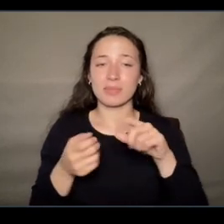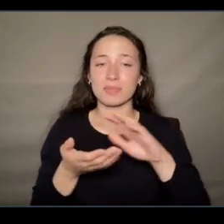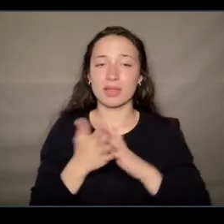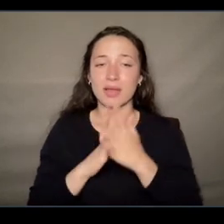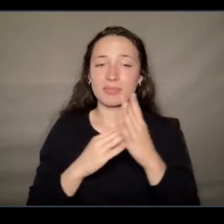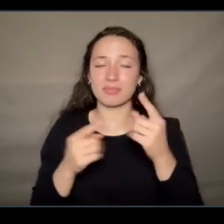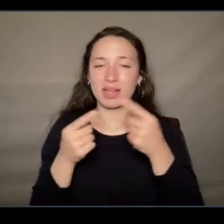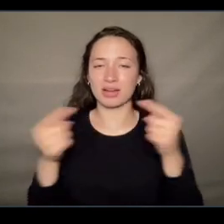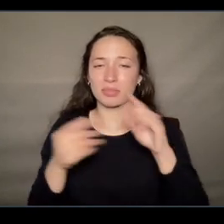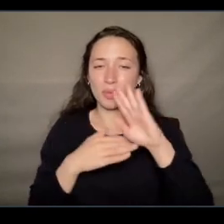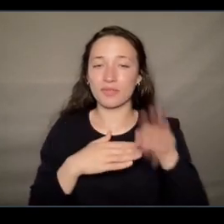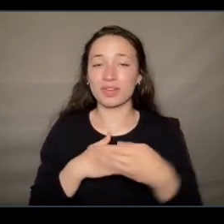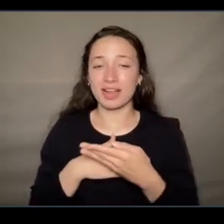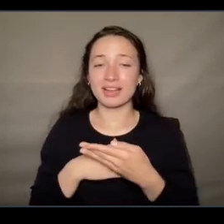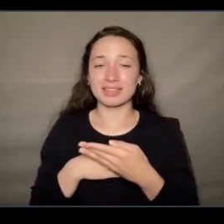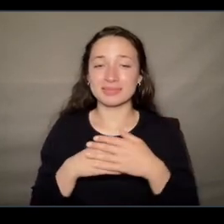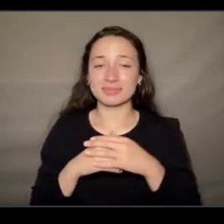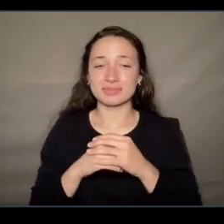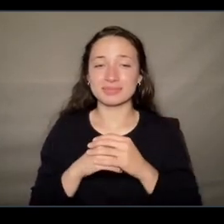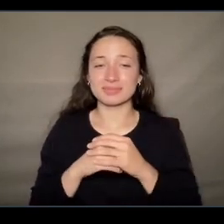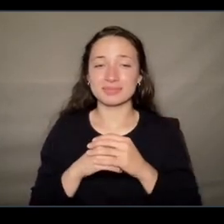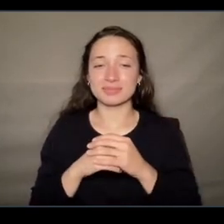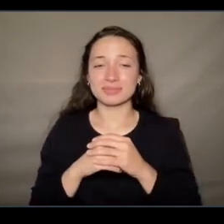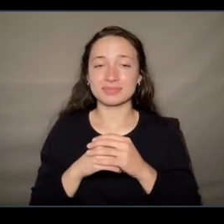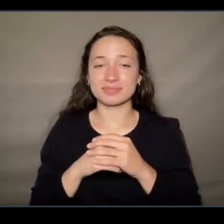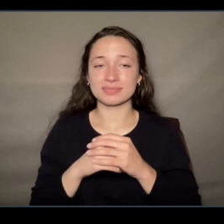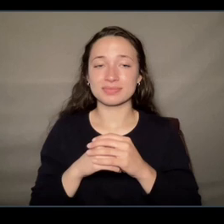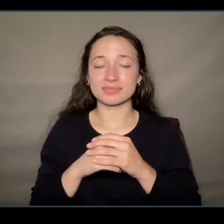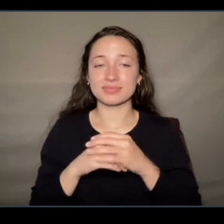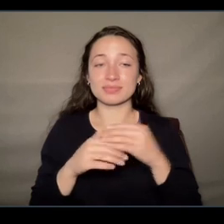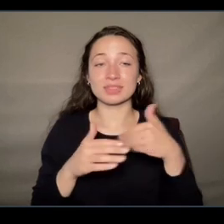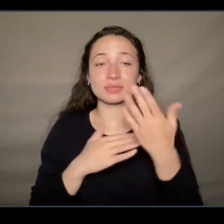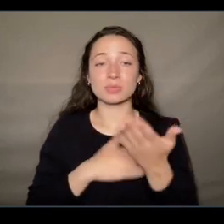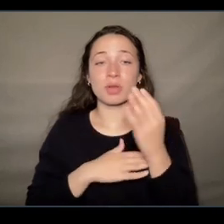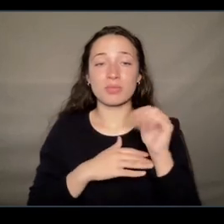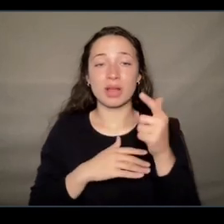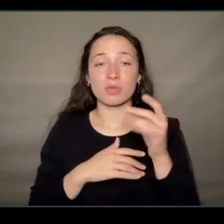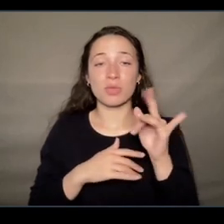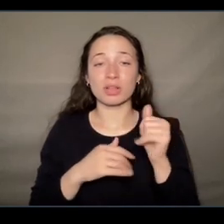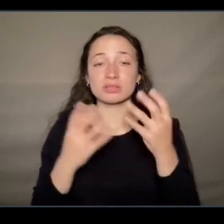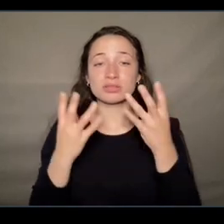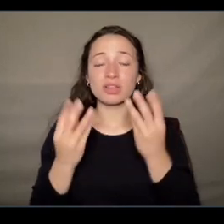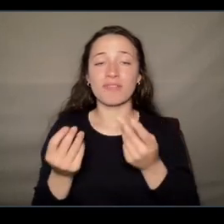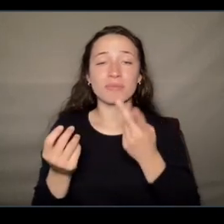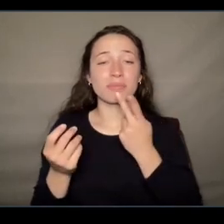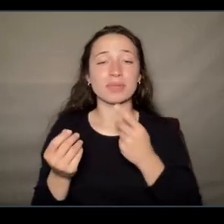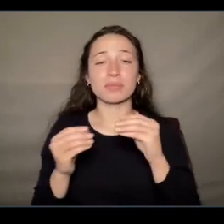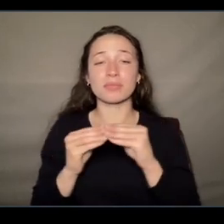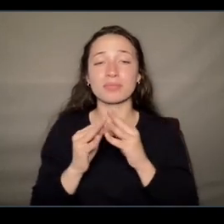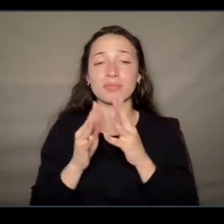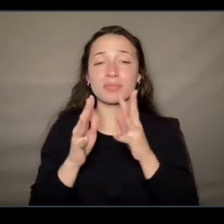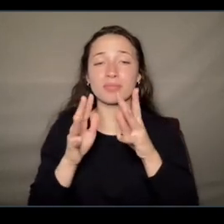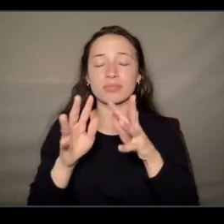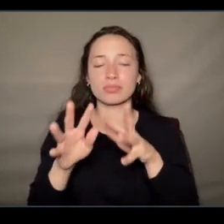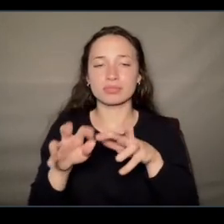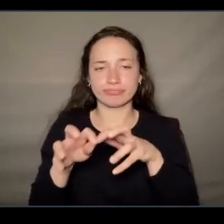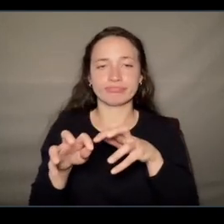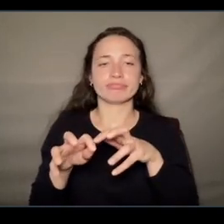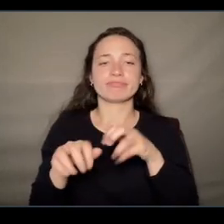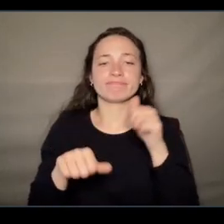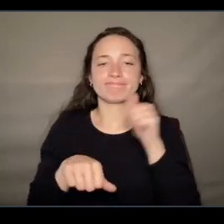become an enemy overnight. Next morning, magnolia's soft pink